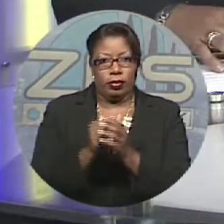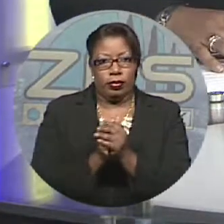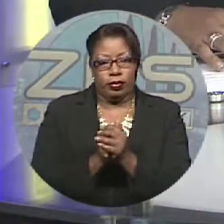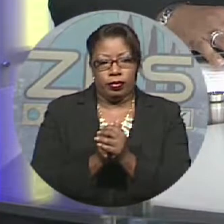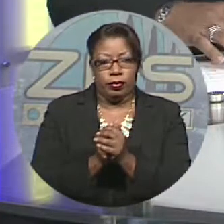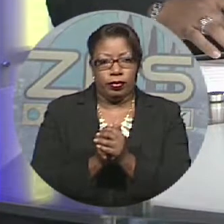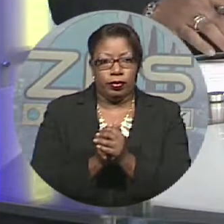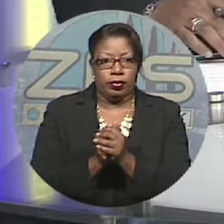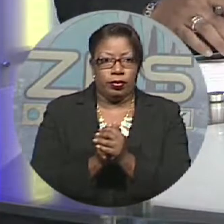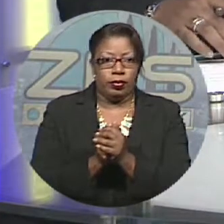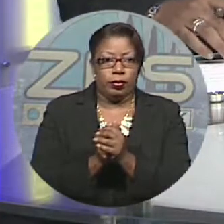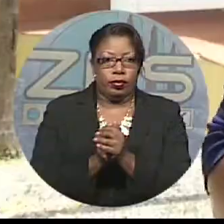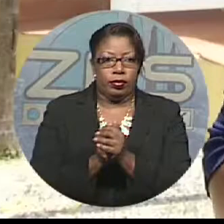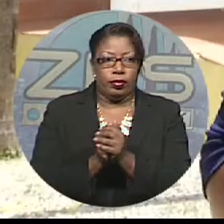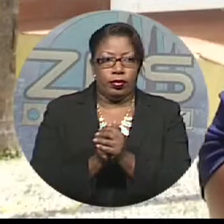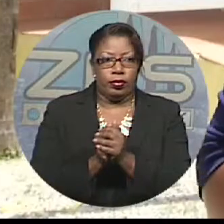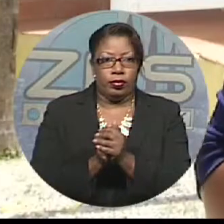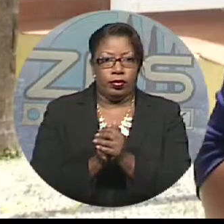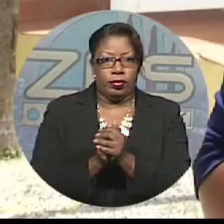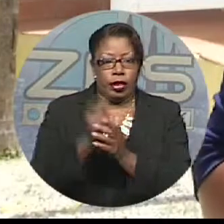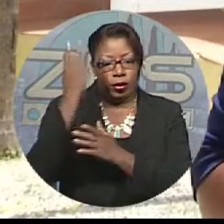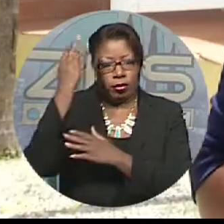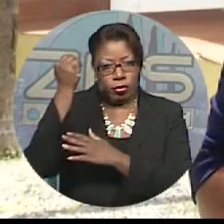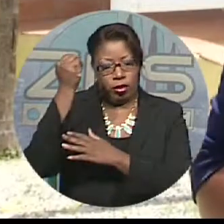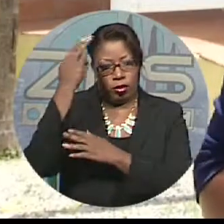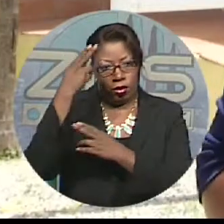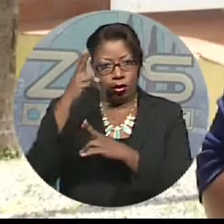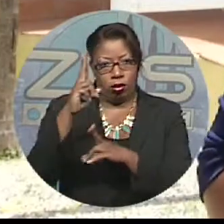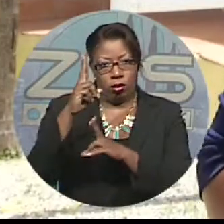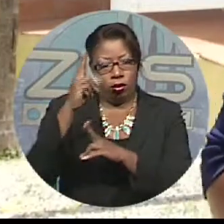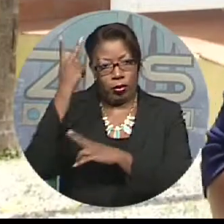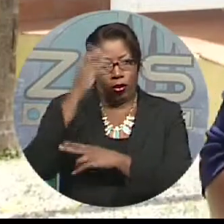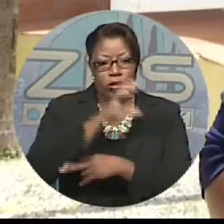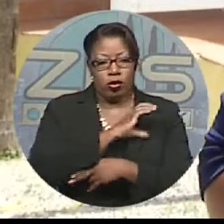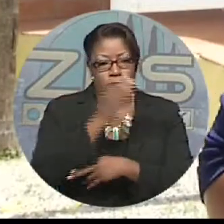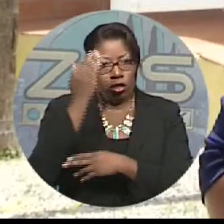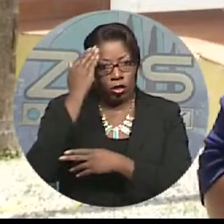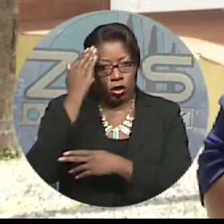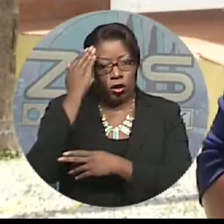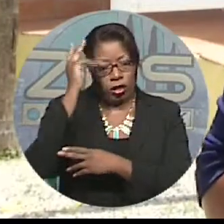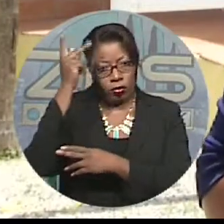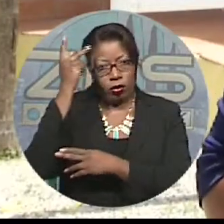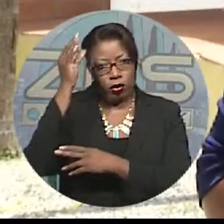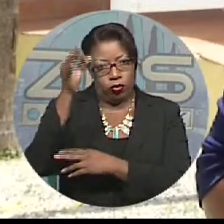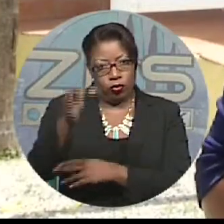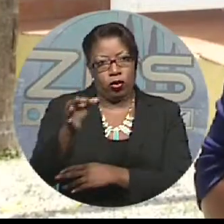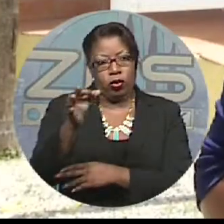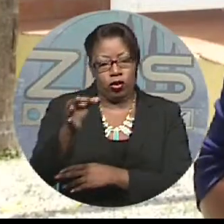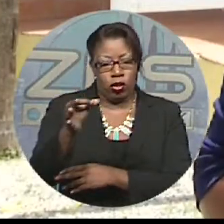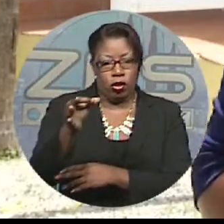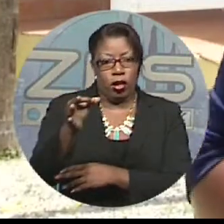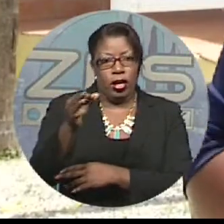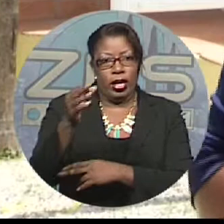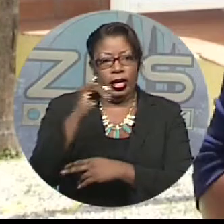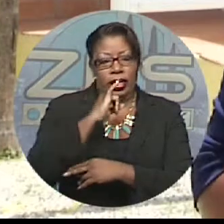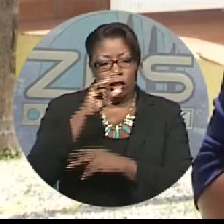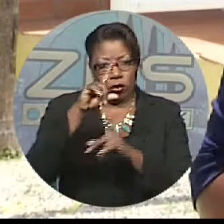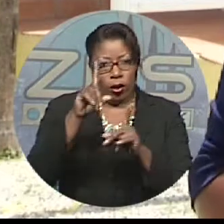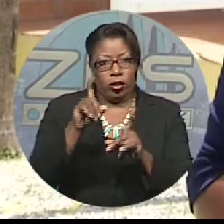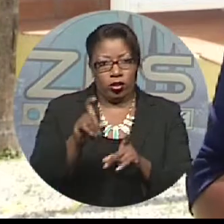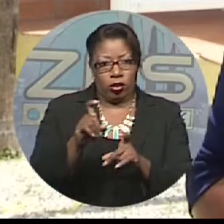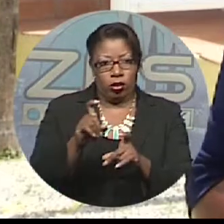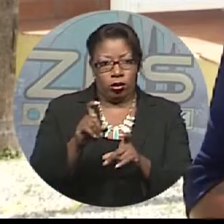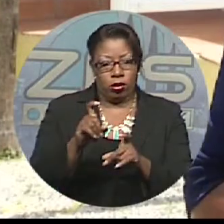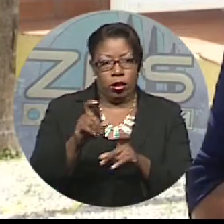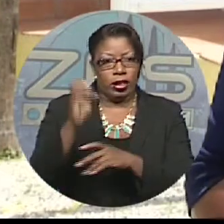Ferguson. Prime Minister the Right Honorable Perry Christie says he knows his political future has been brought into question, but he says